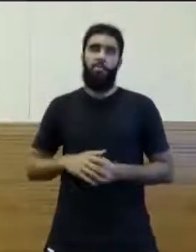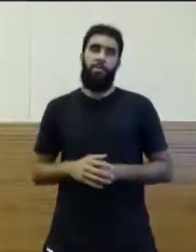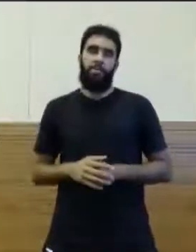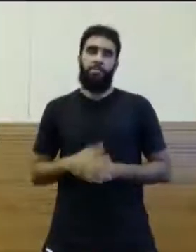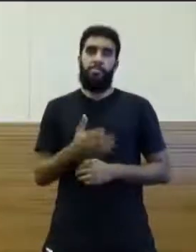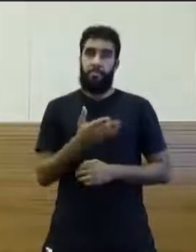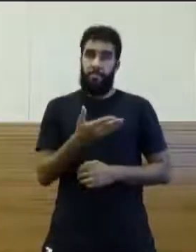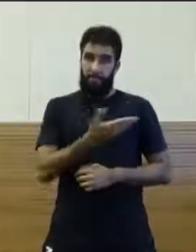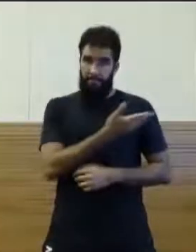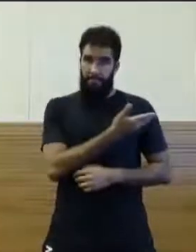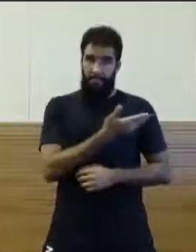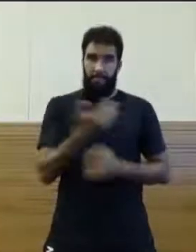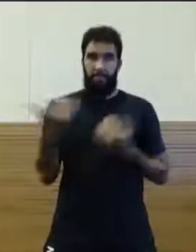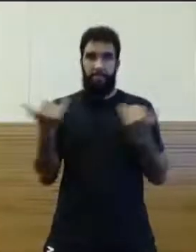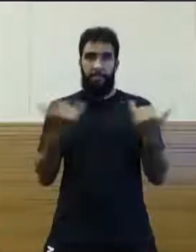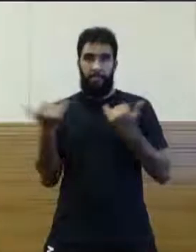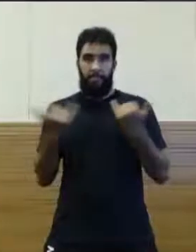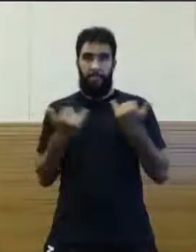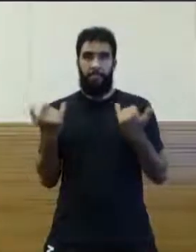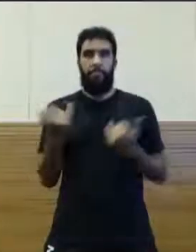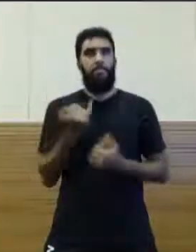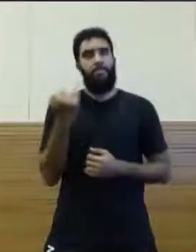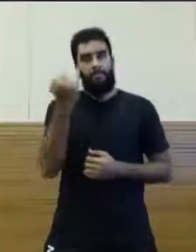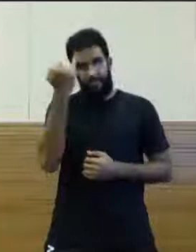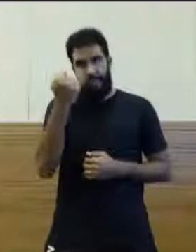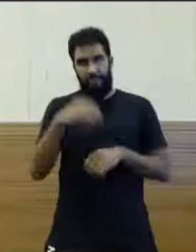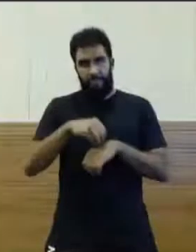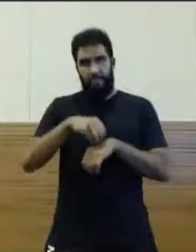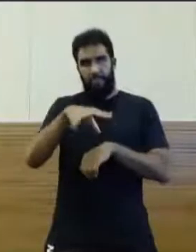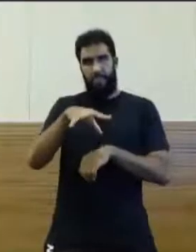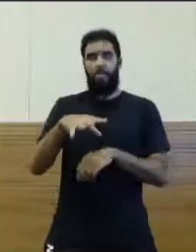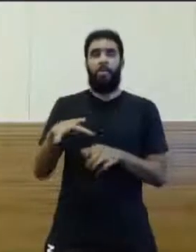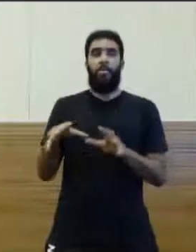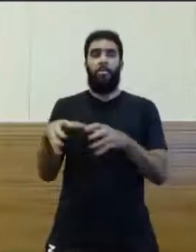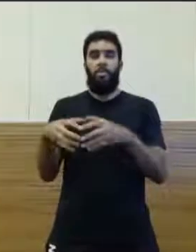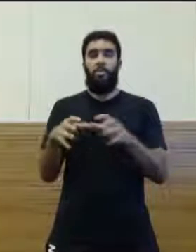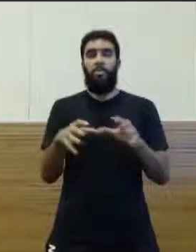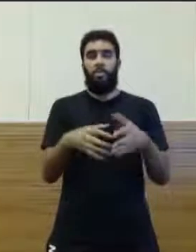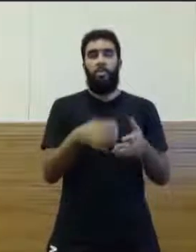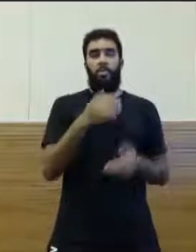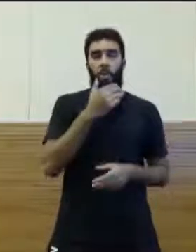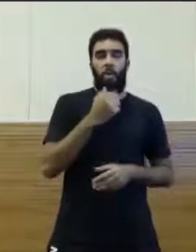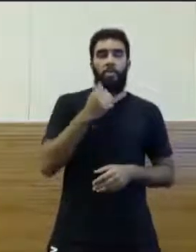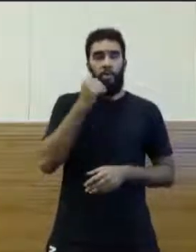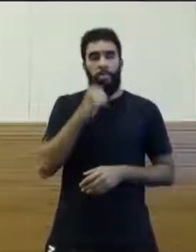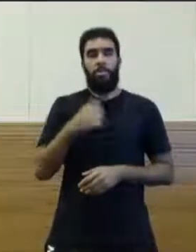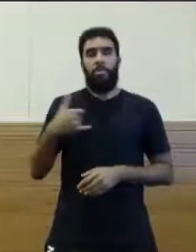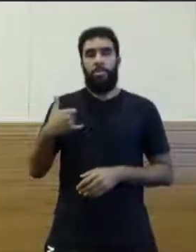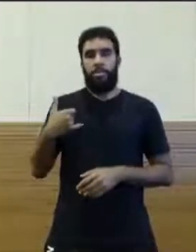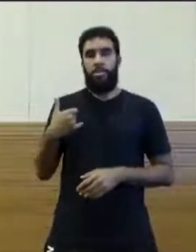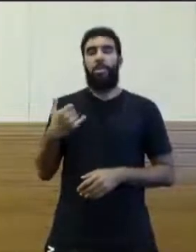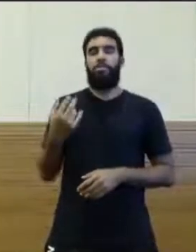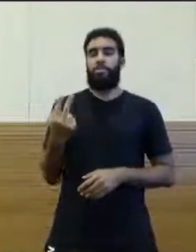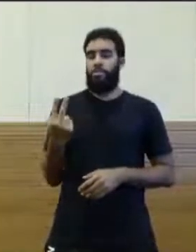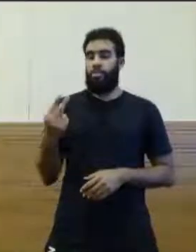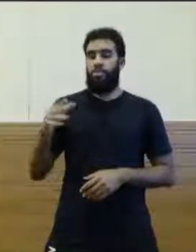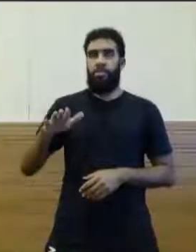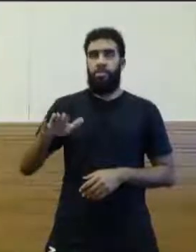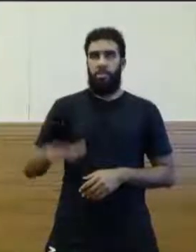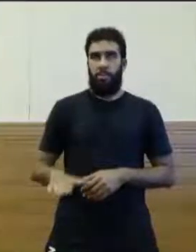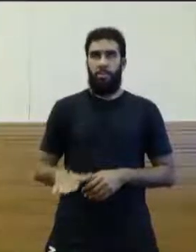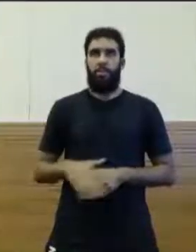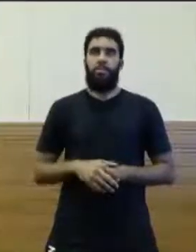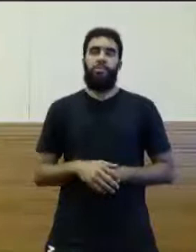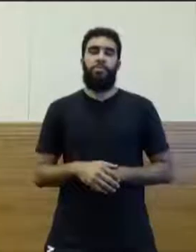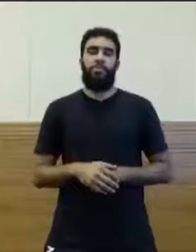age. So, these would be important informations that would have to be passed to these groups. In the case of boys and girls under